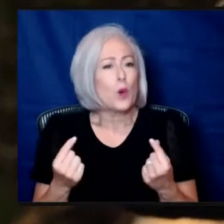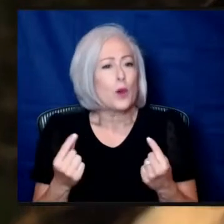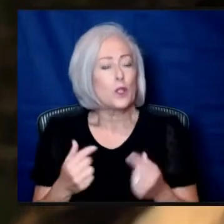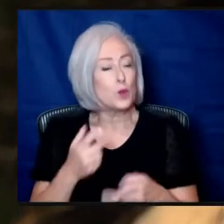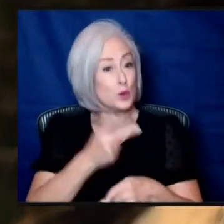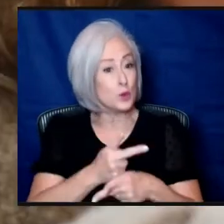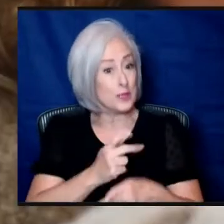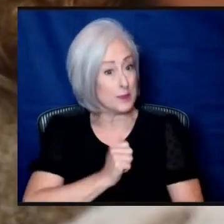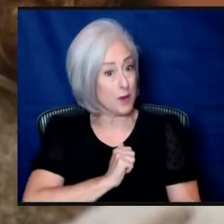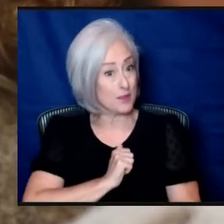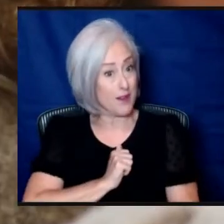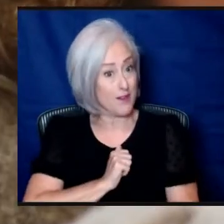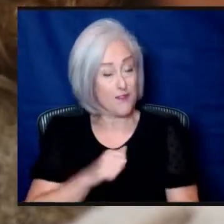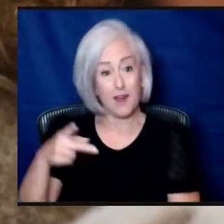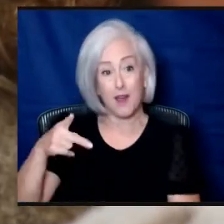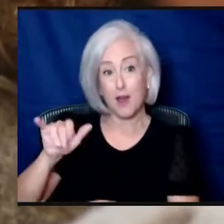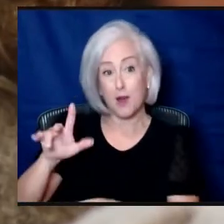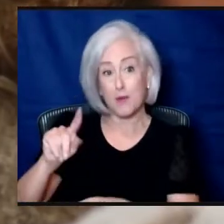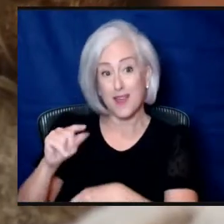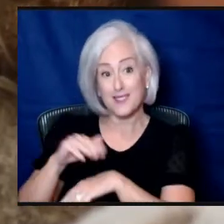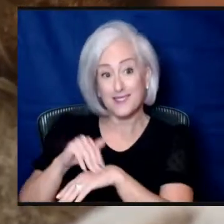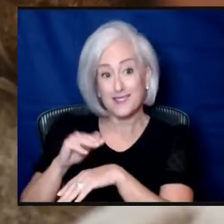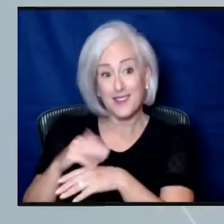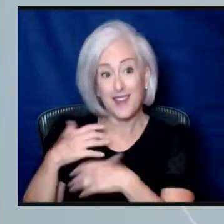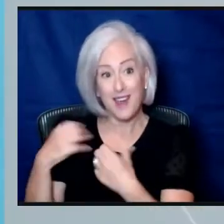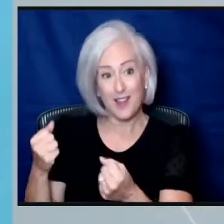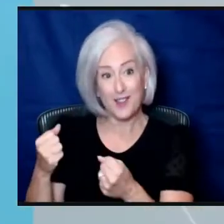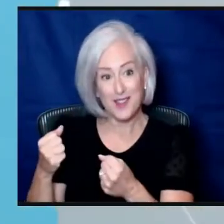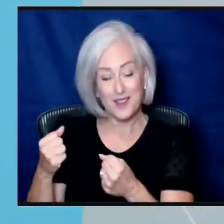The morning medical update starts now.